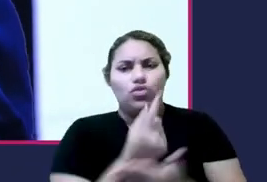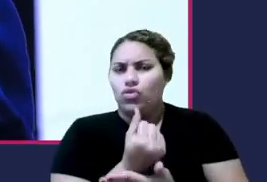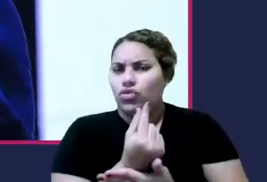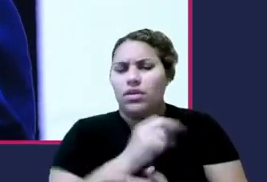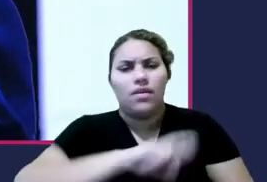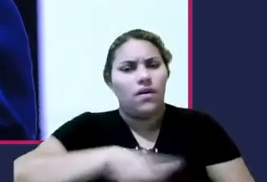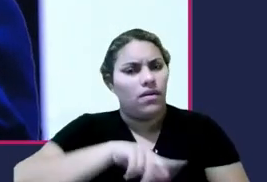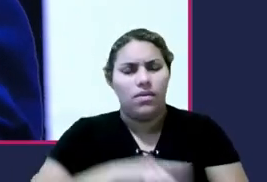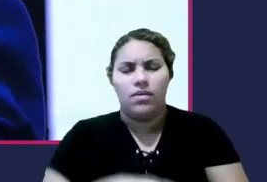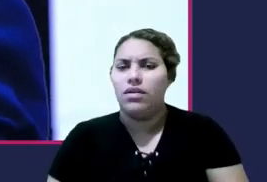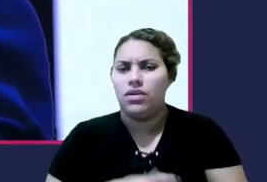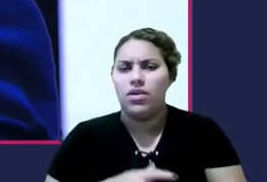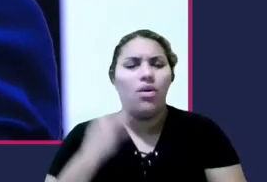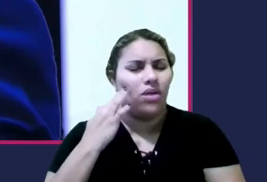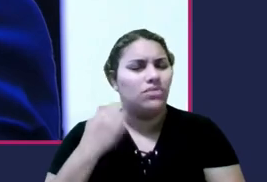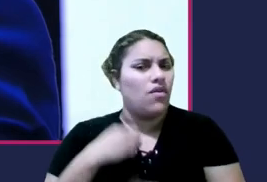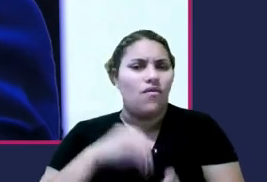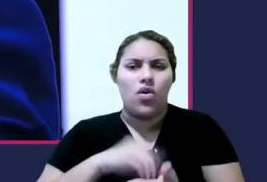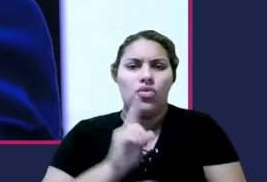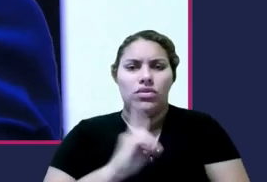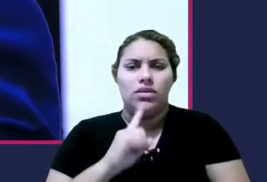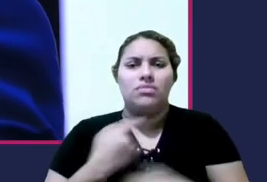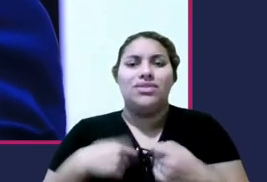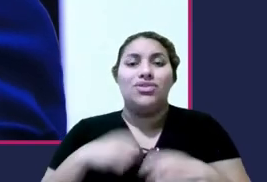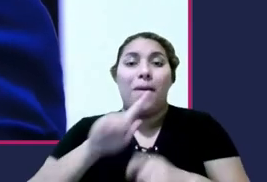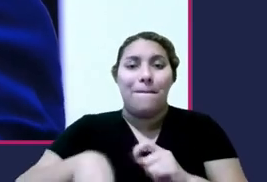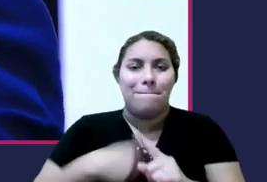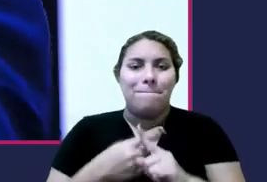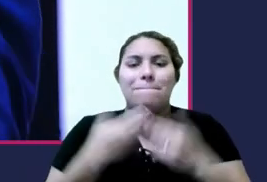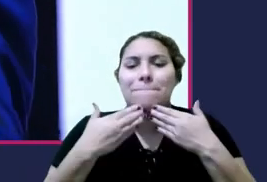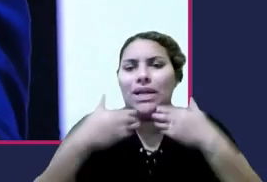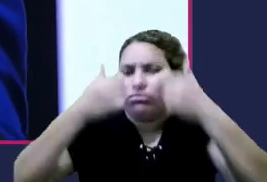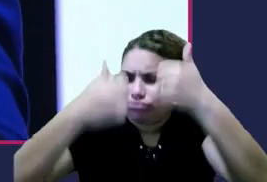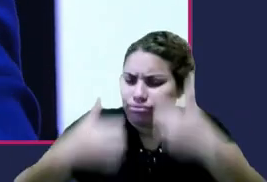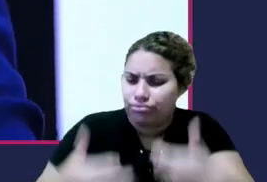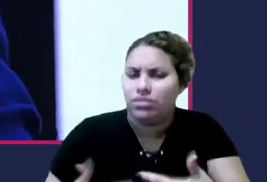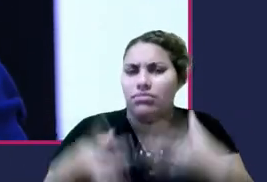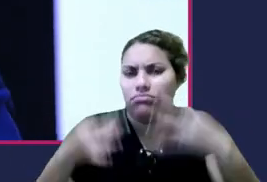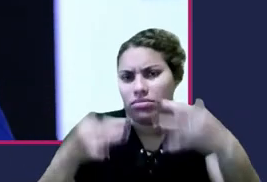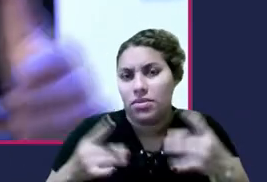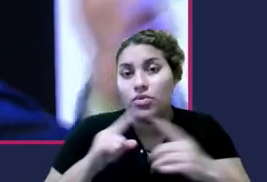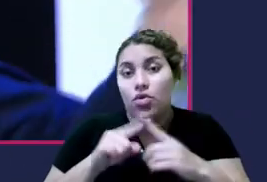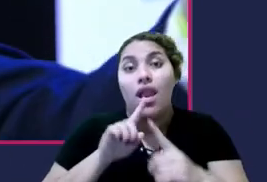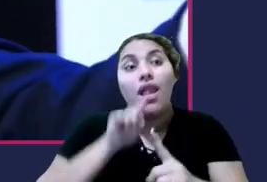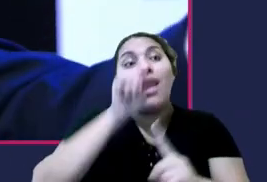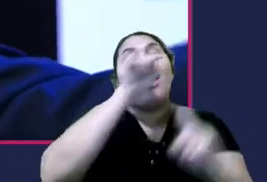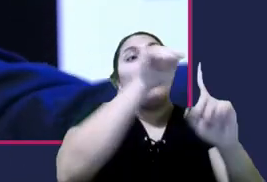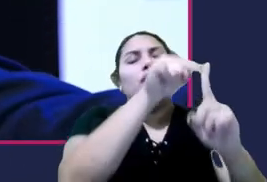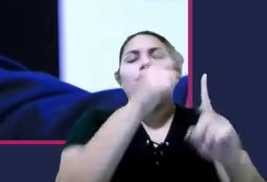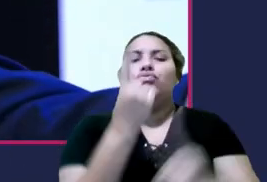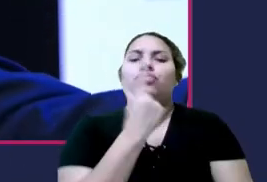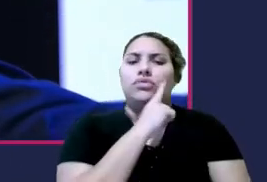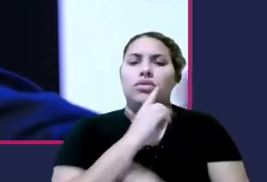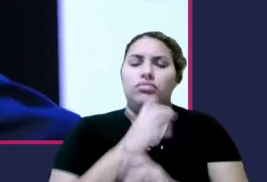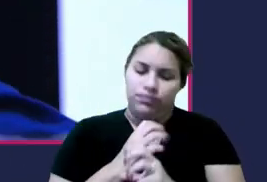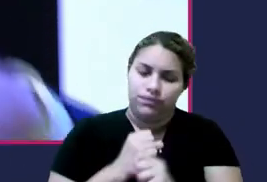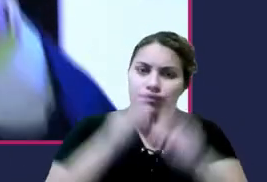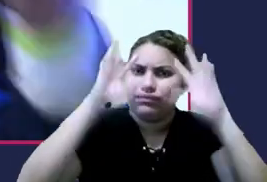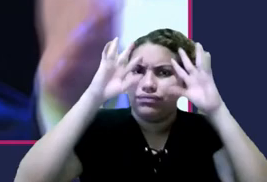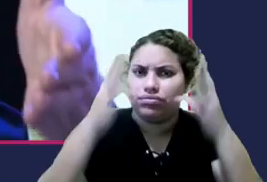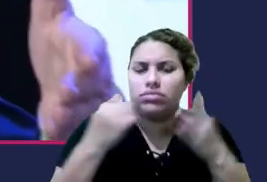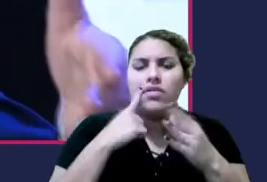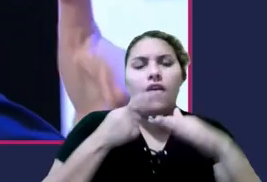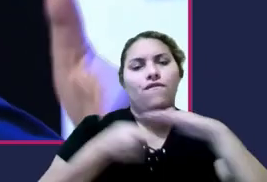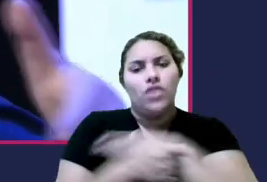I don't think we don't have money. I think the money must be better applied so that we can have all